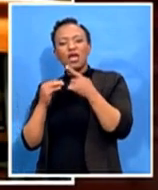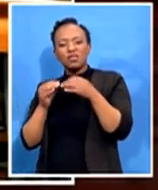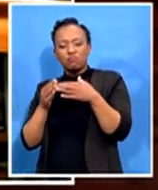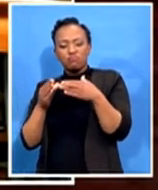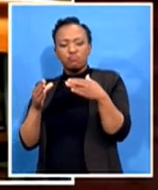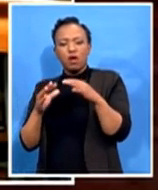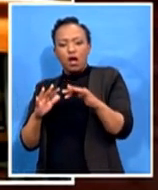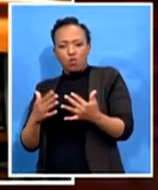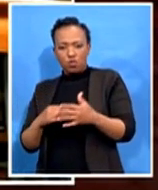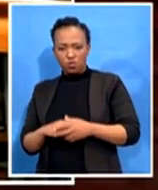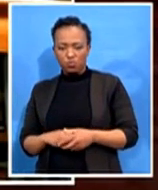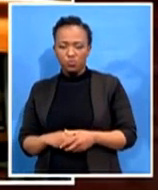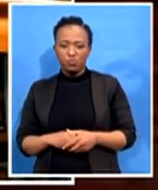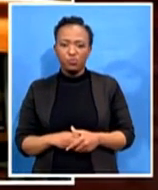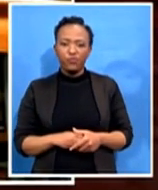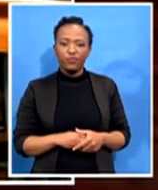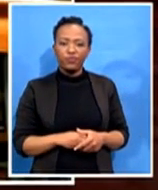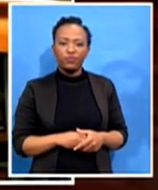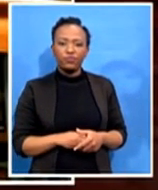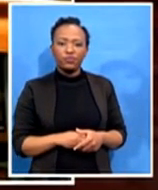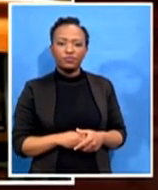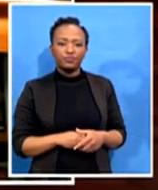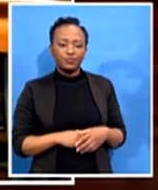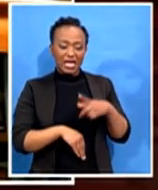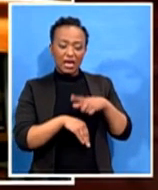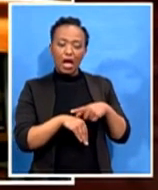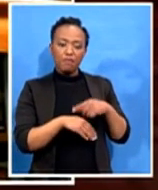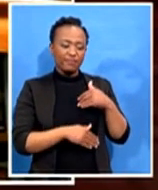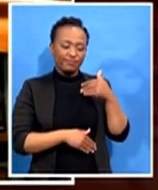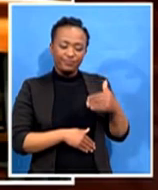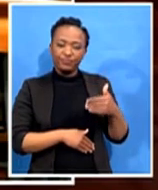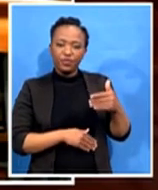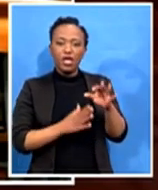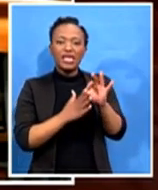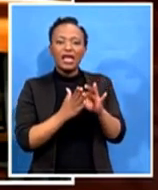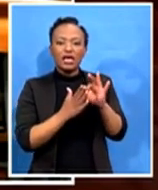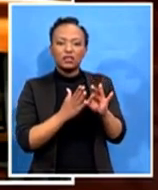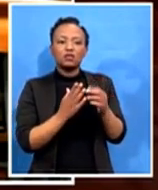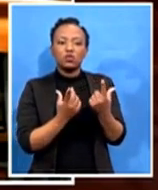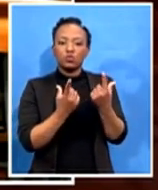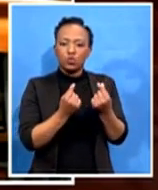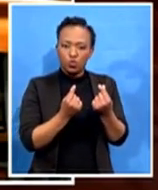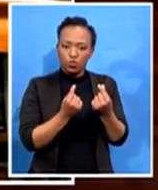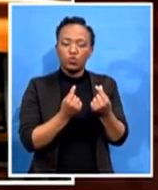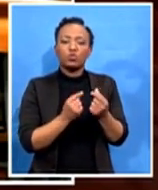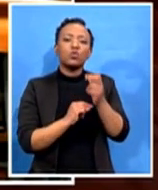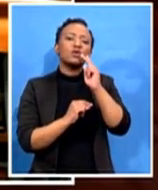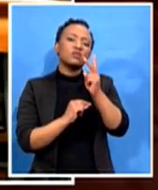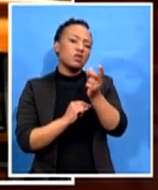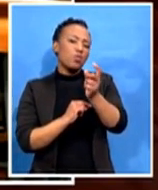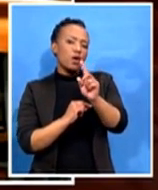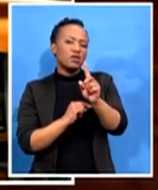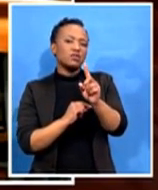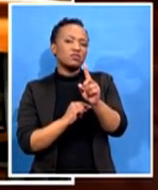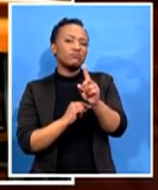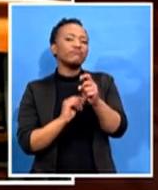every time an election is held, we see a signal of growth. For